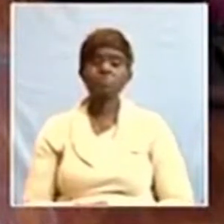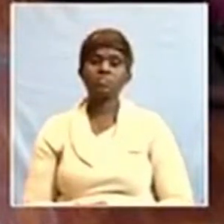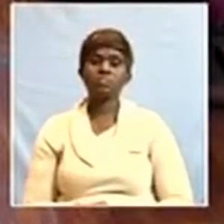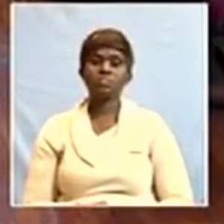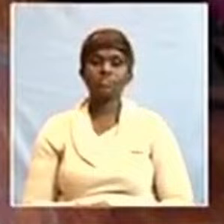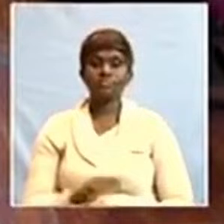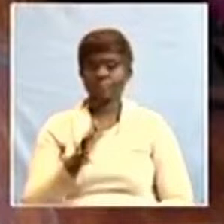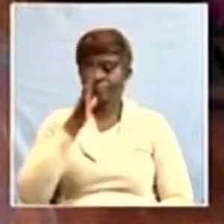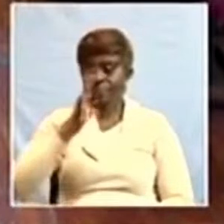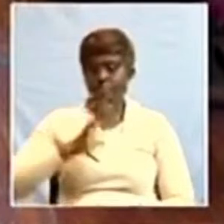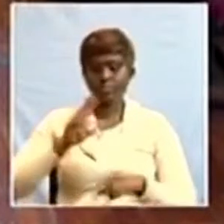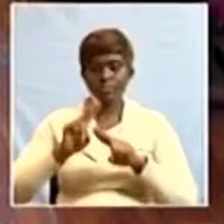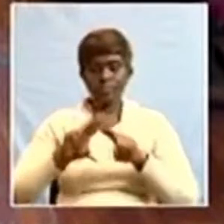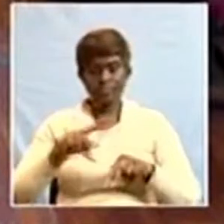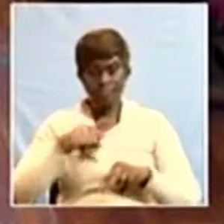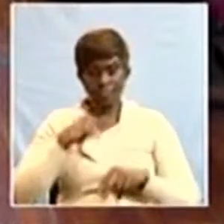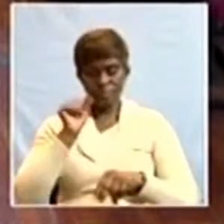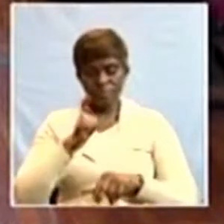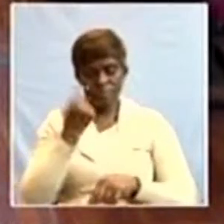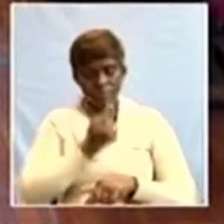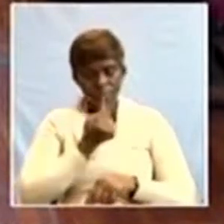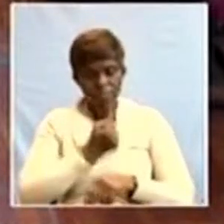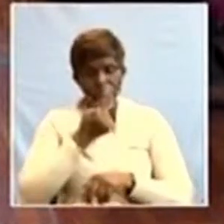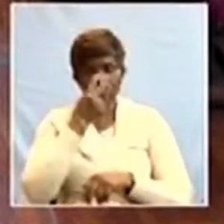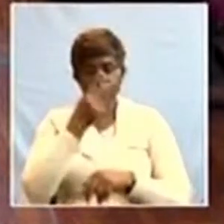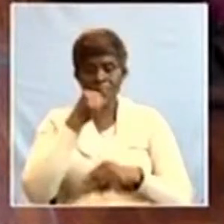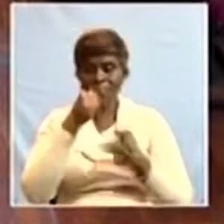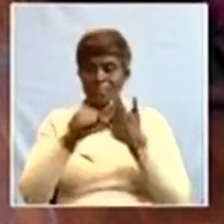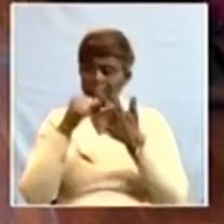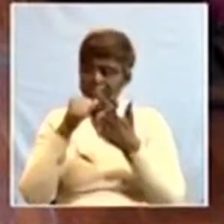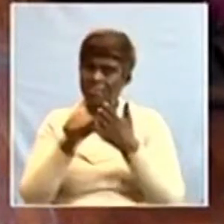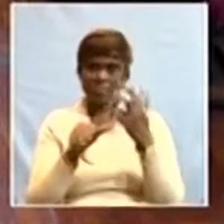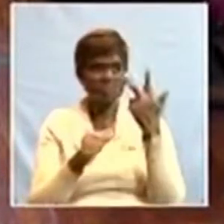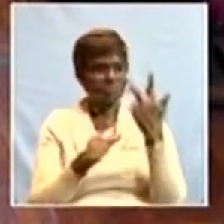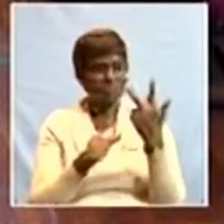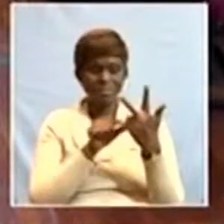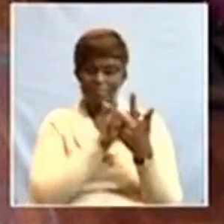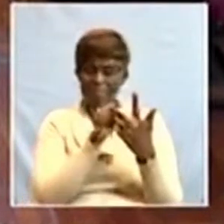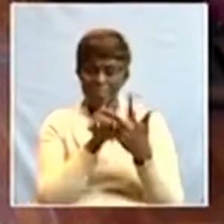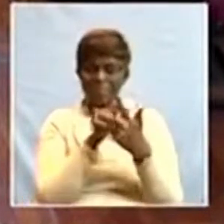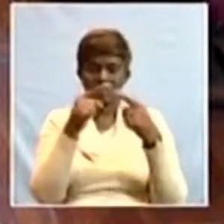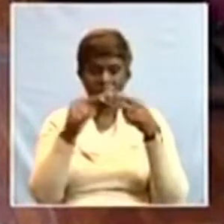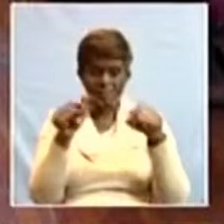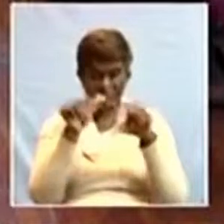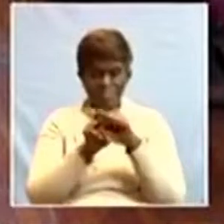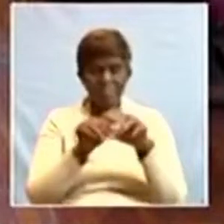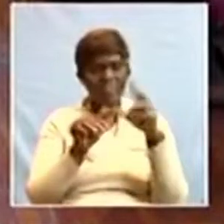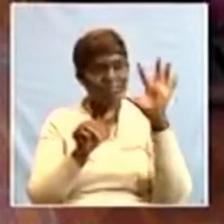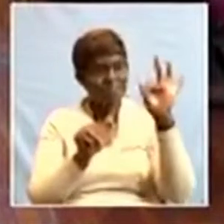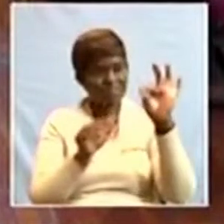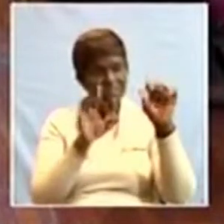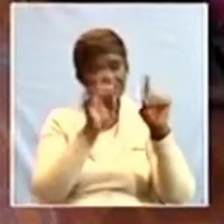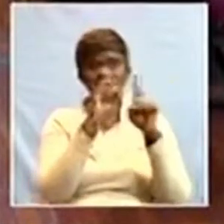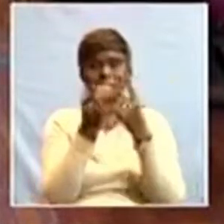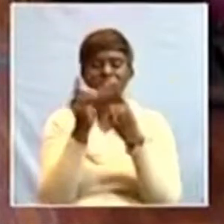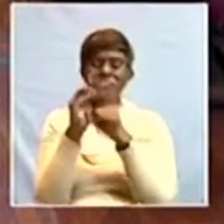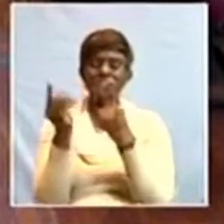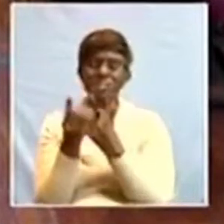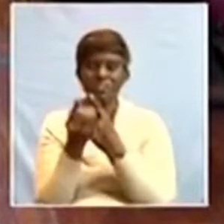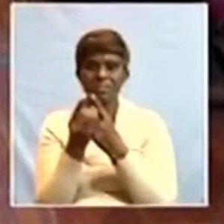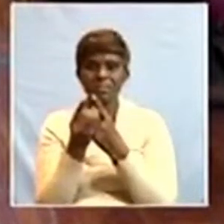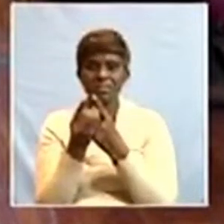Madam Chairperson, I can only see 3 letters, and this happened in 9 districts.